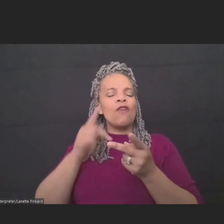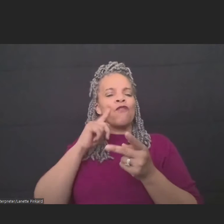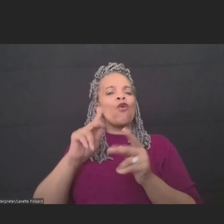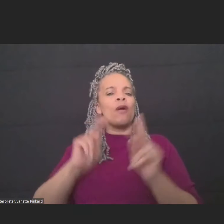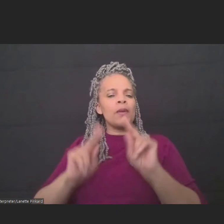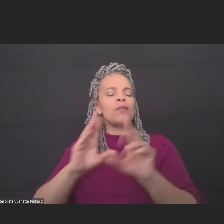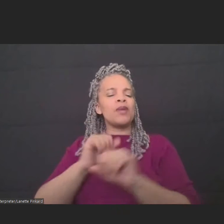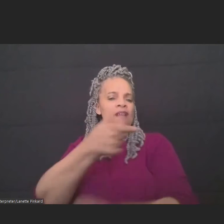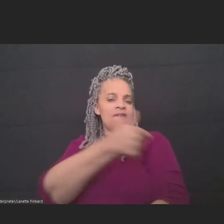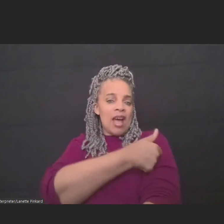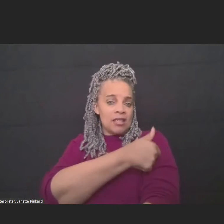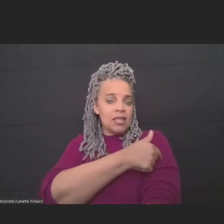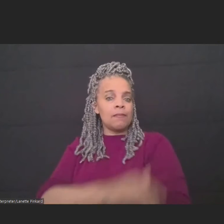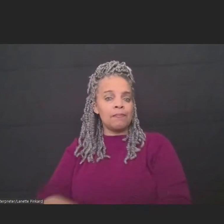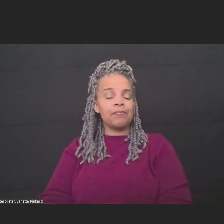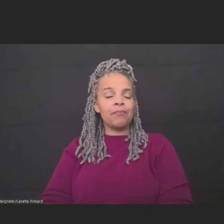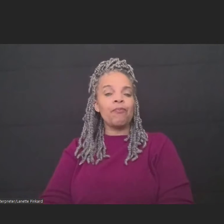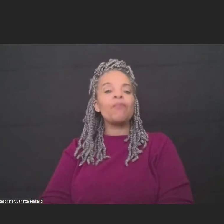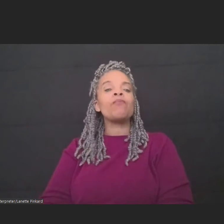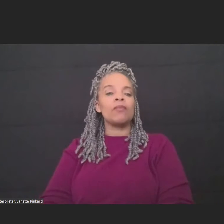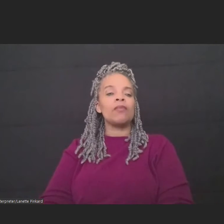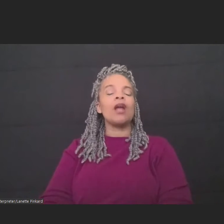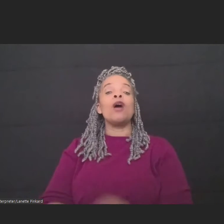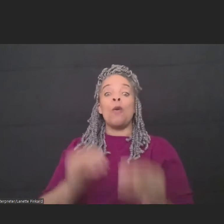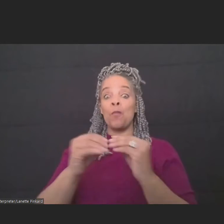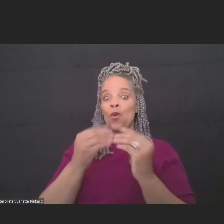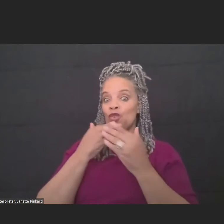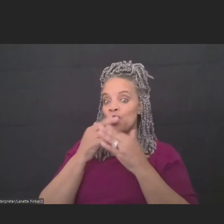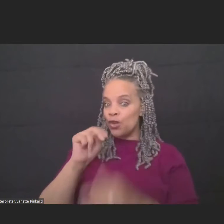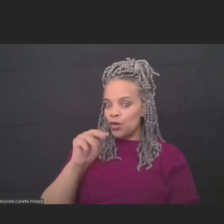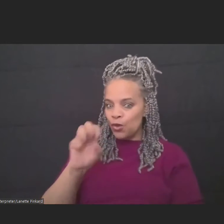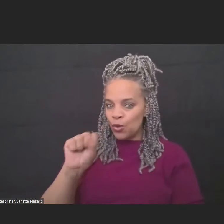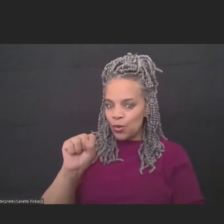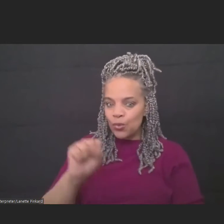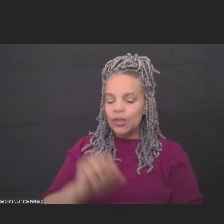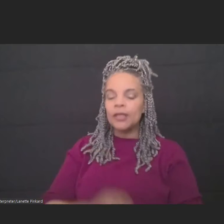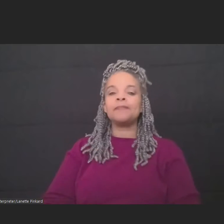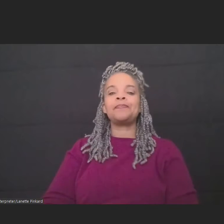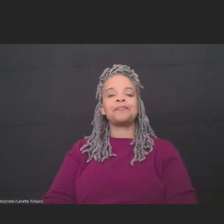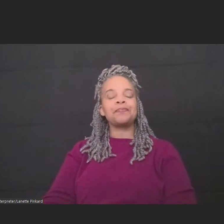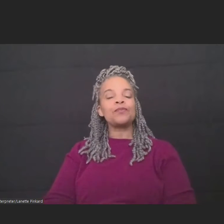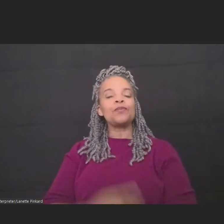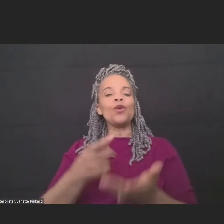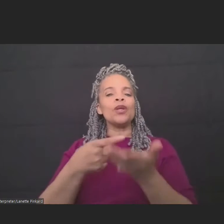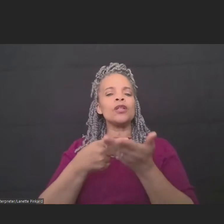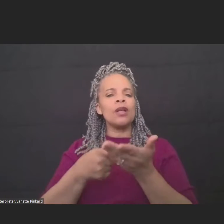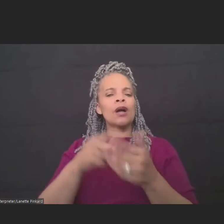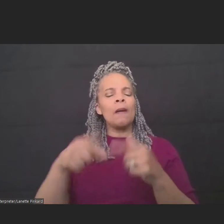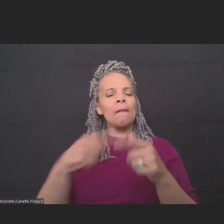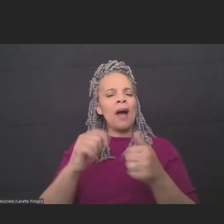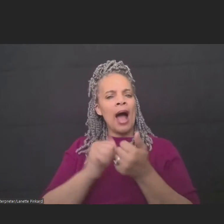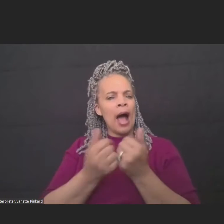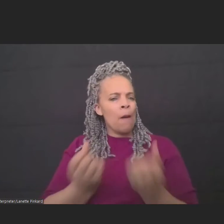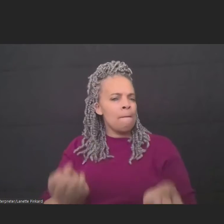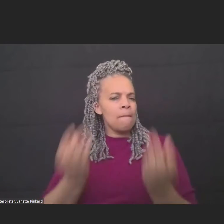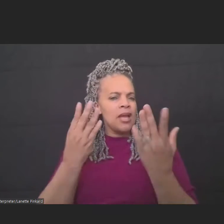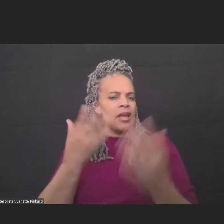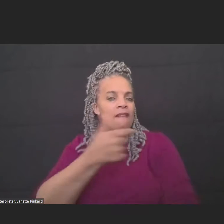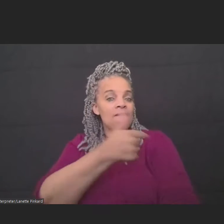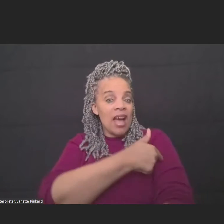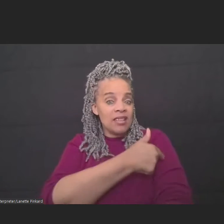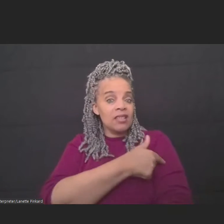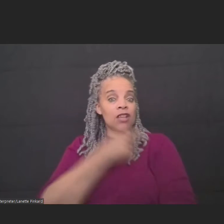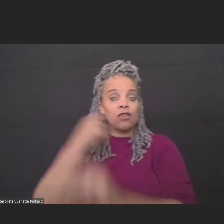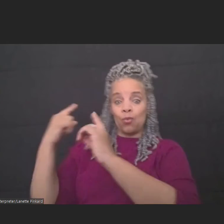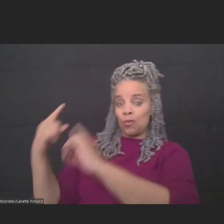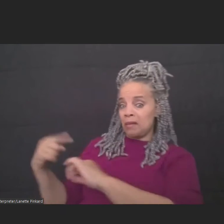vaccines. So some more good news. I want to talk about how many vaccinations we've had in